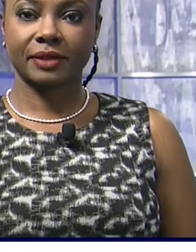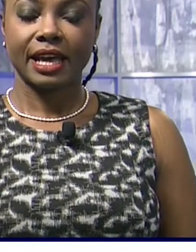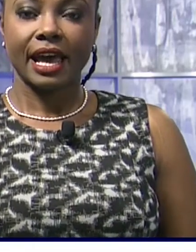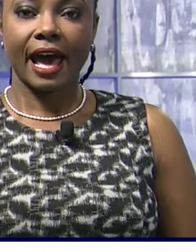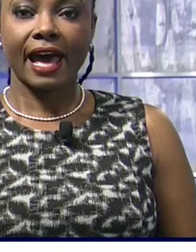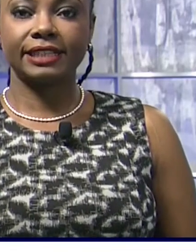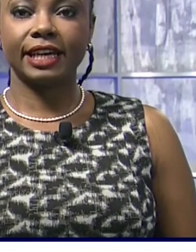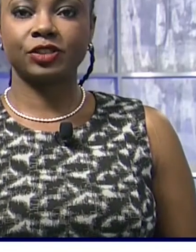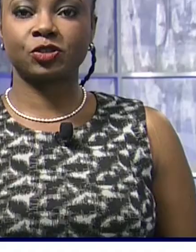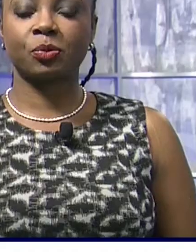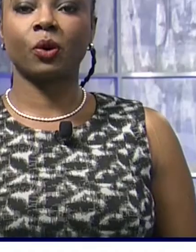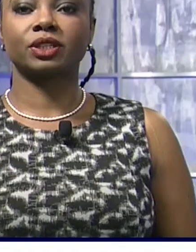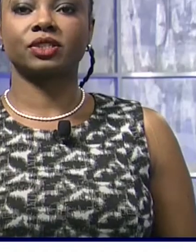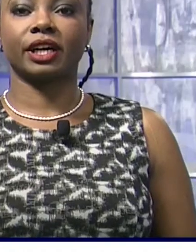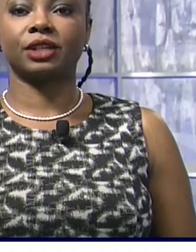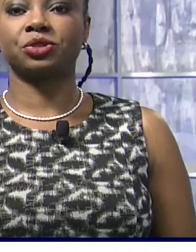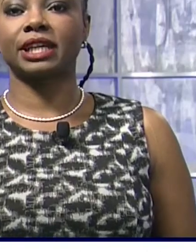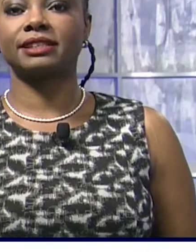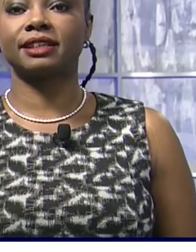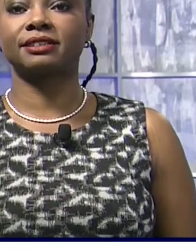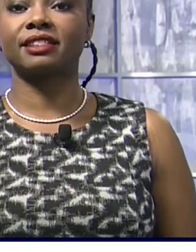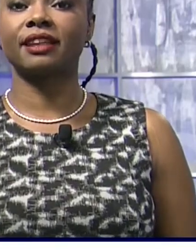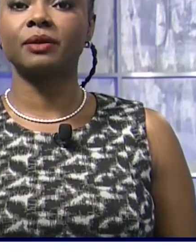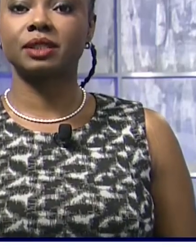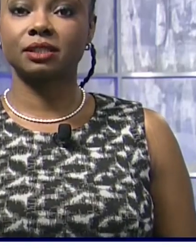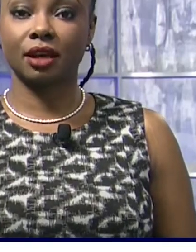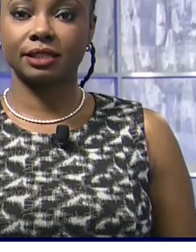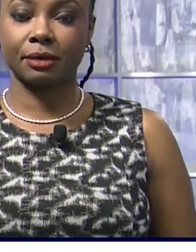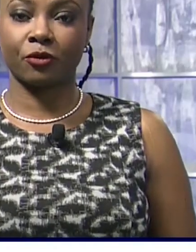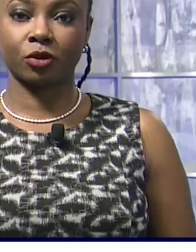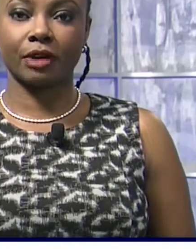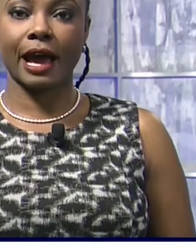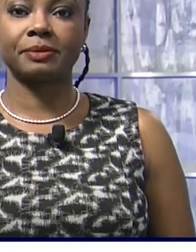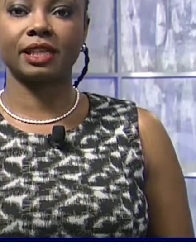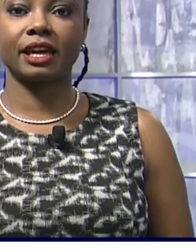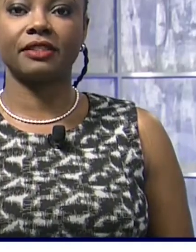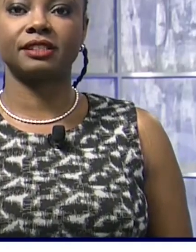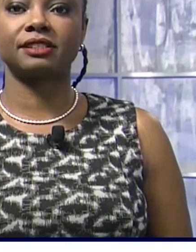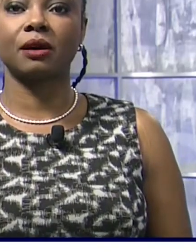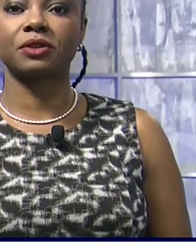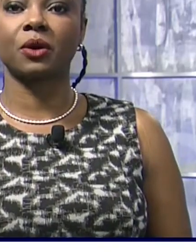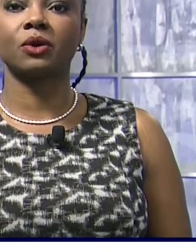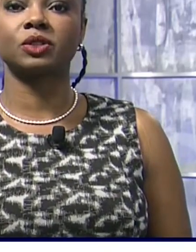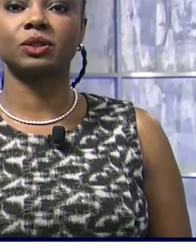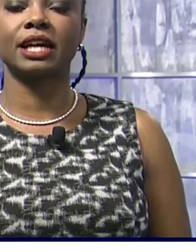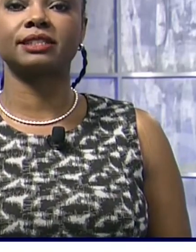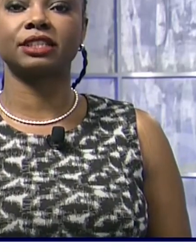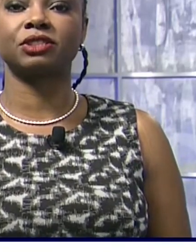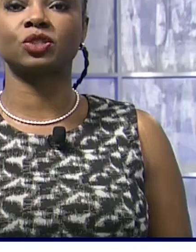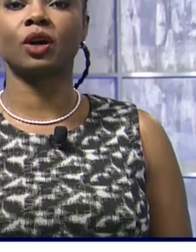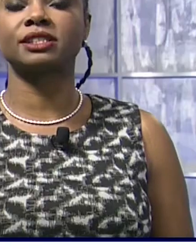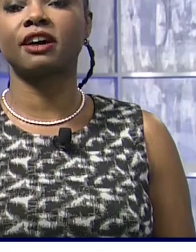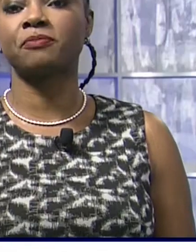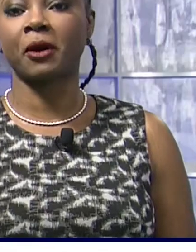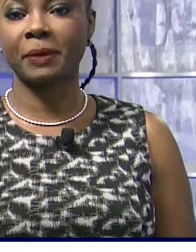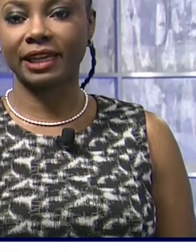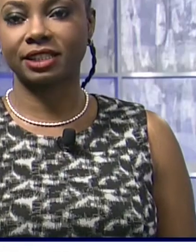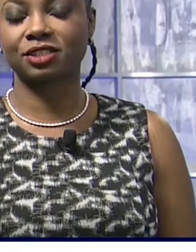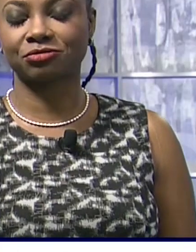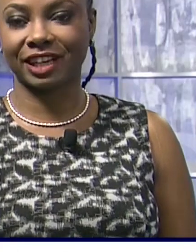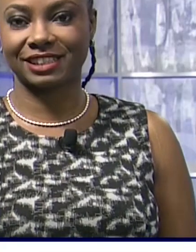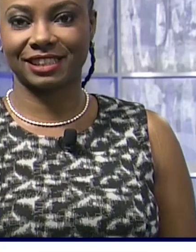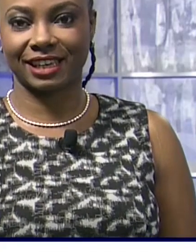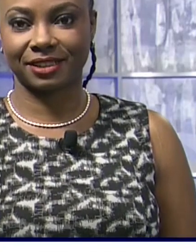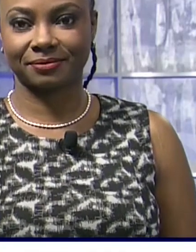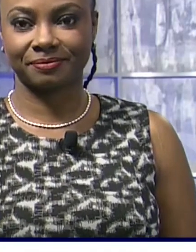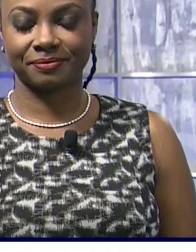violence. And in sports, $160,000 up for grabs in the South Coast Hotels and Resorts of